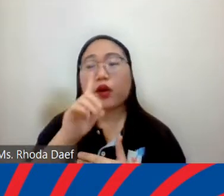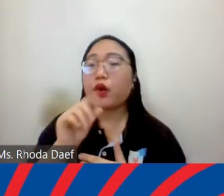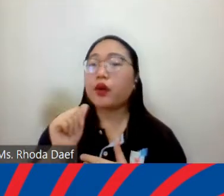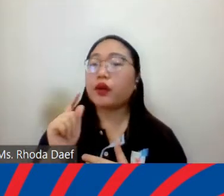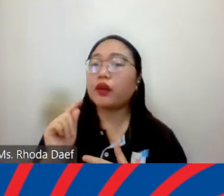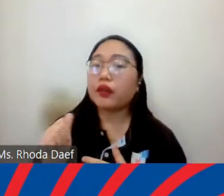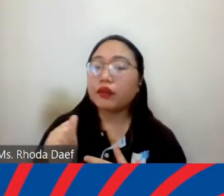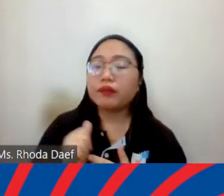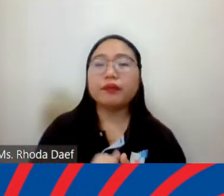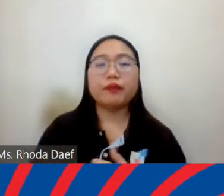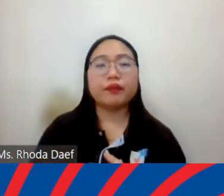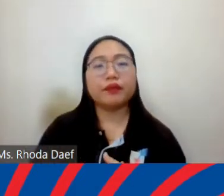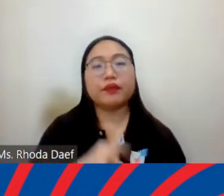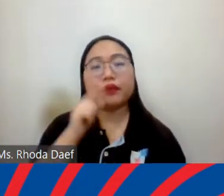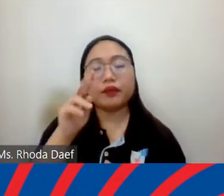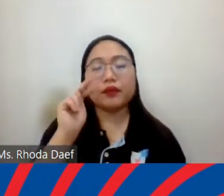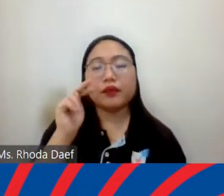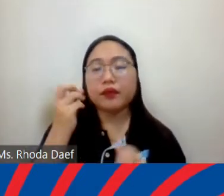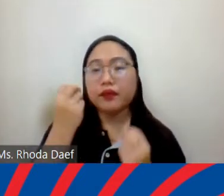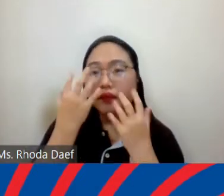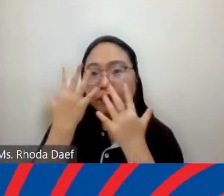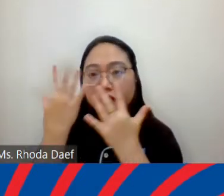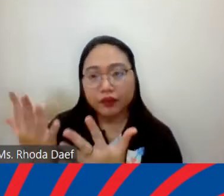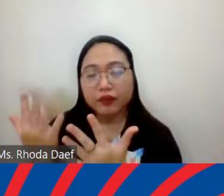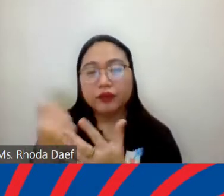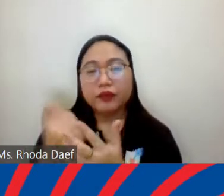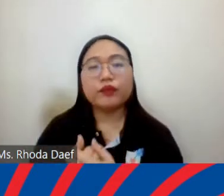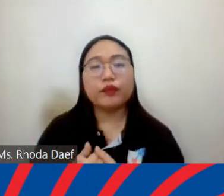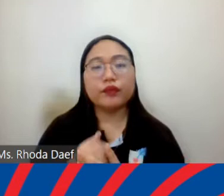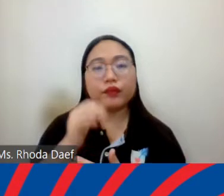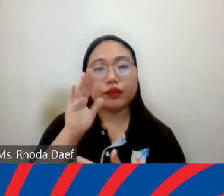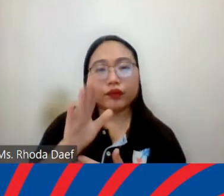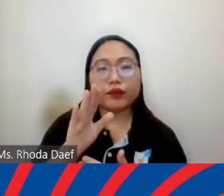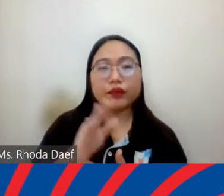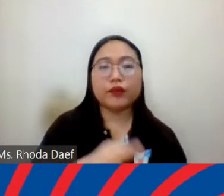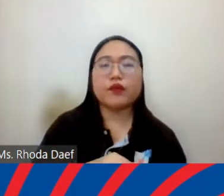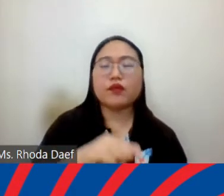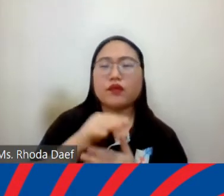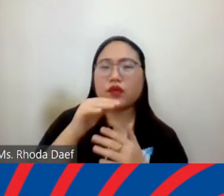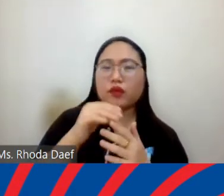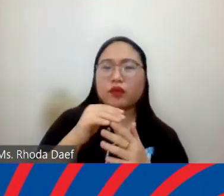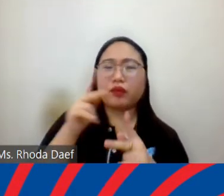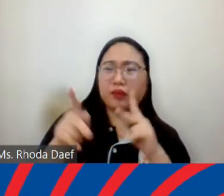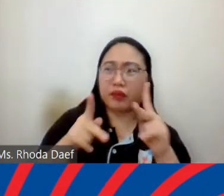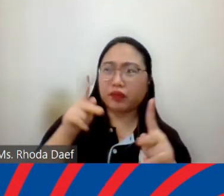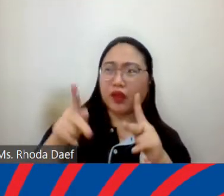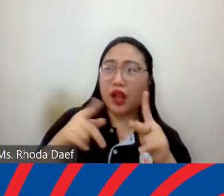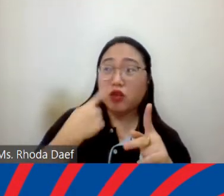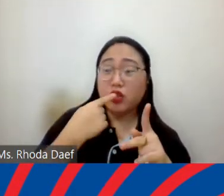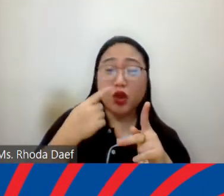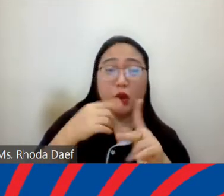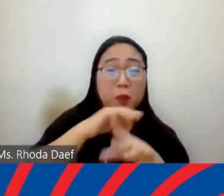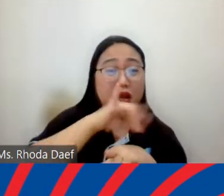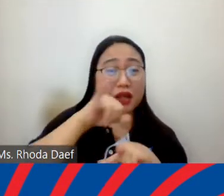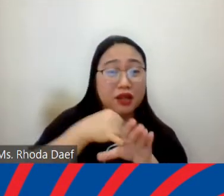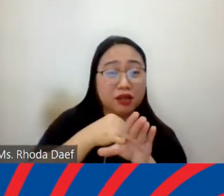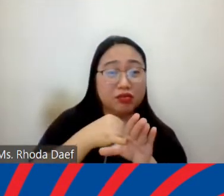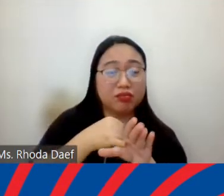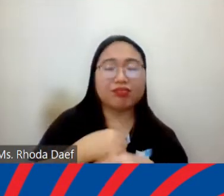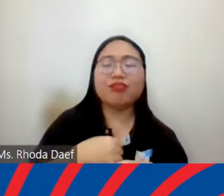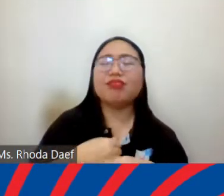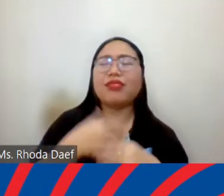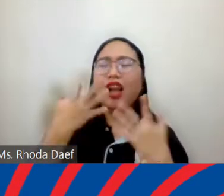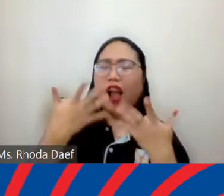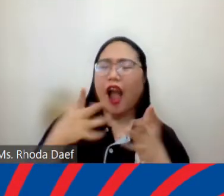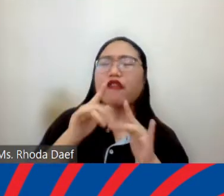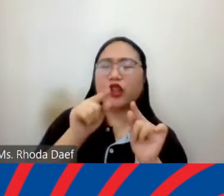to inform your data subjects that that's what you're going to do after, no, after